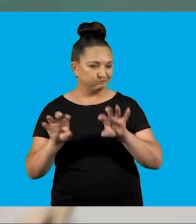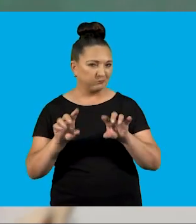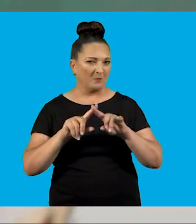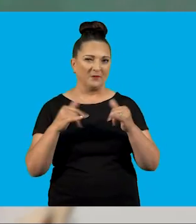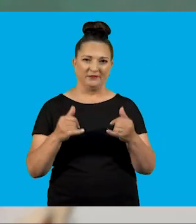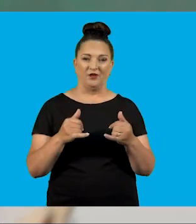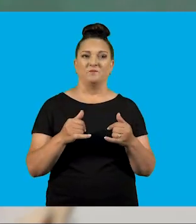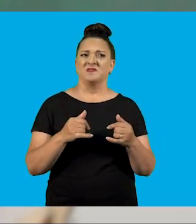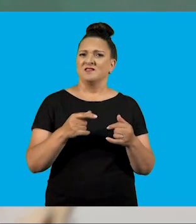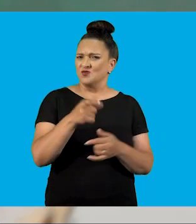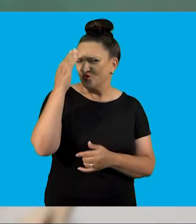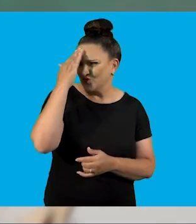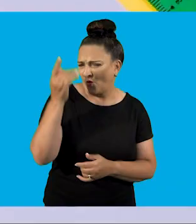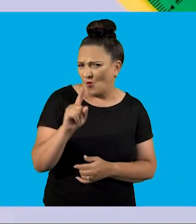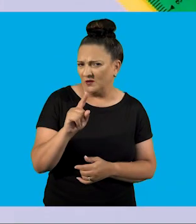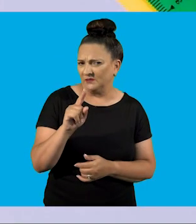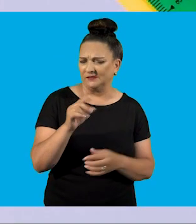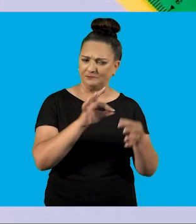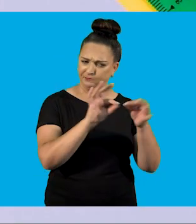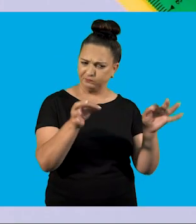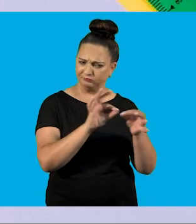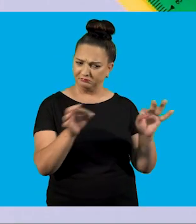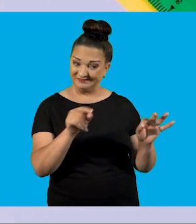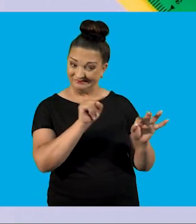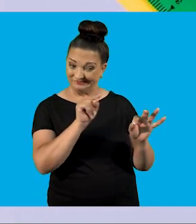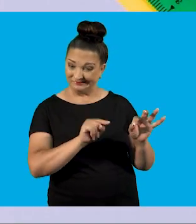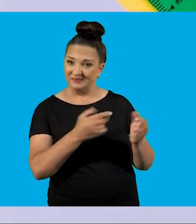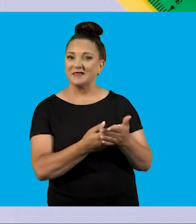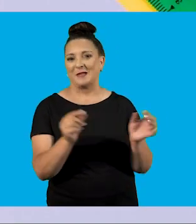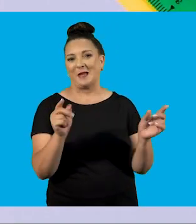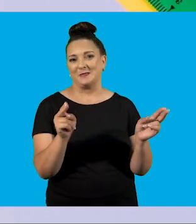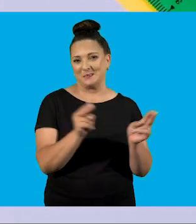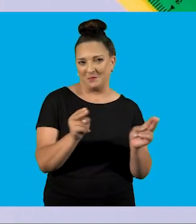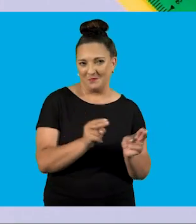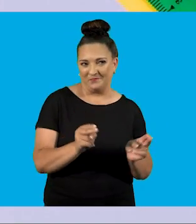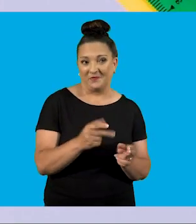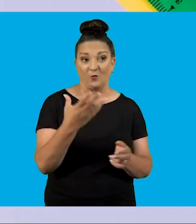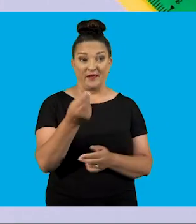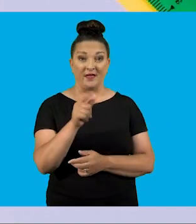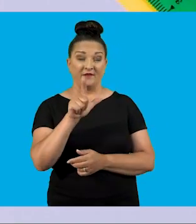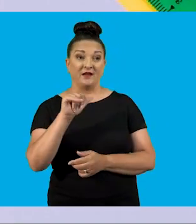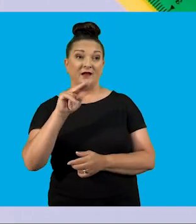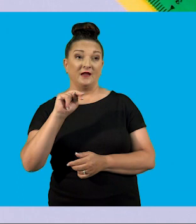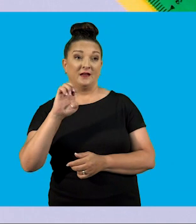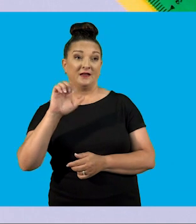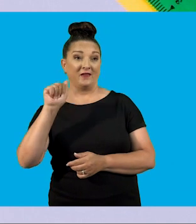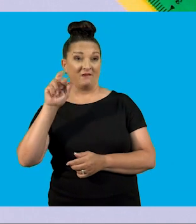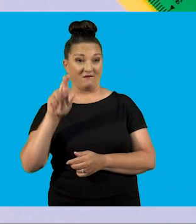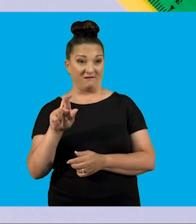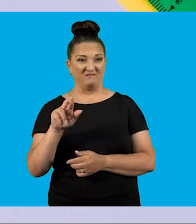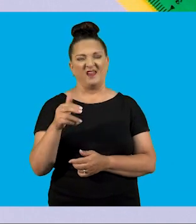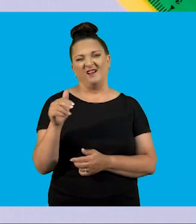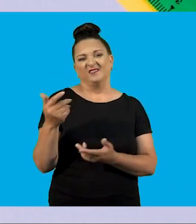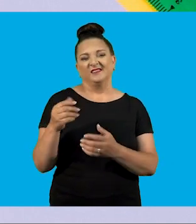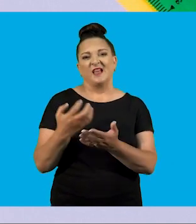know? So did you know that there are different kinds of expressions that can be simplified? We have linear expressions.